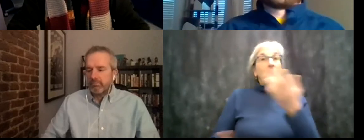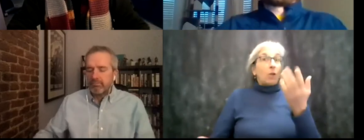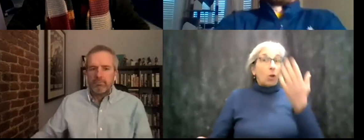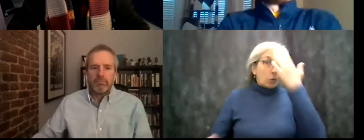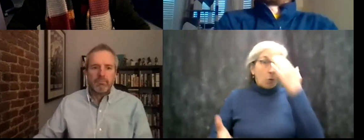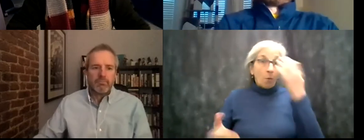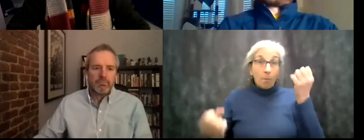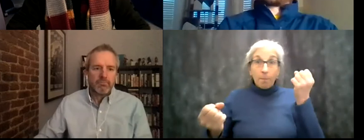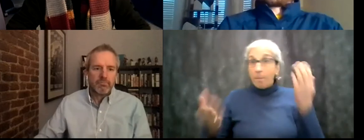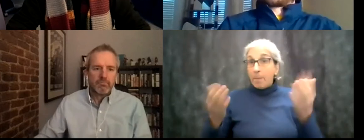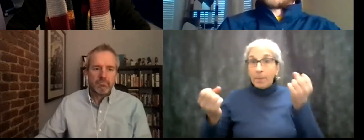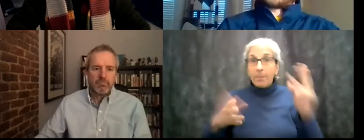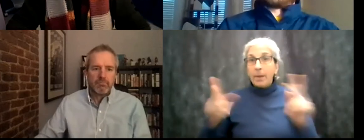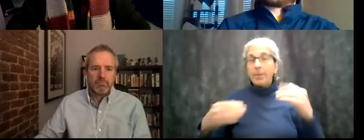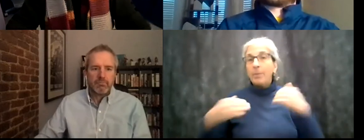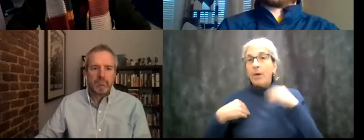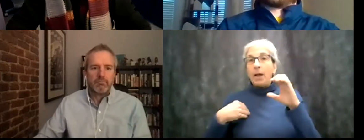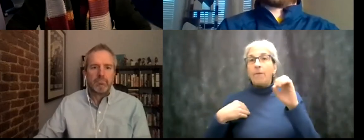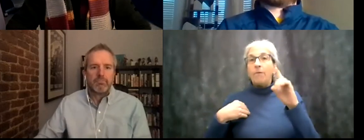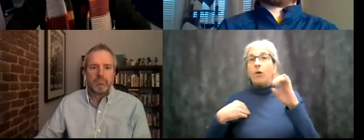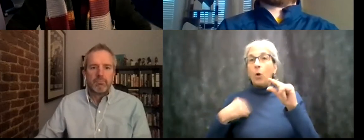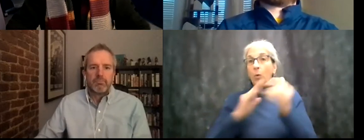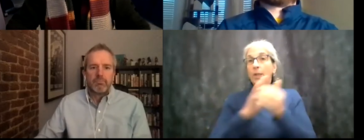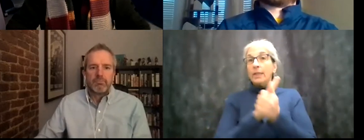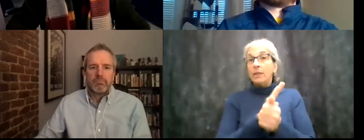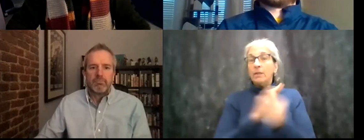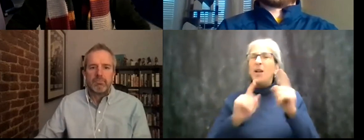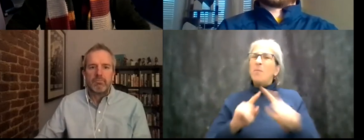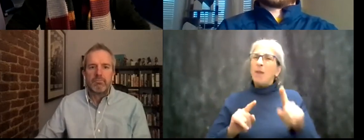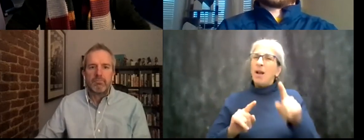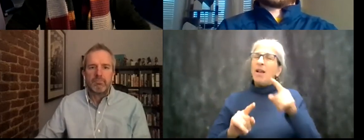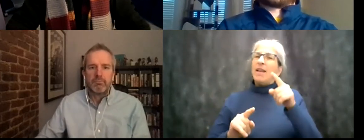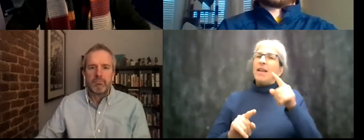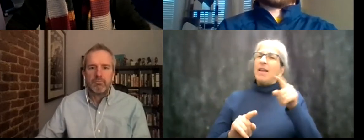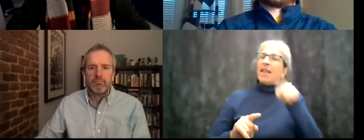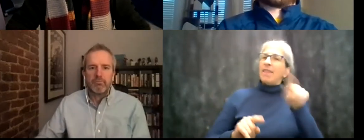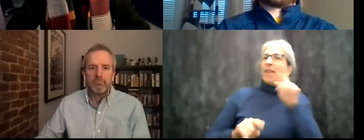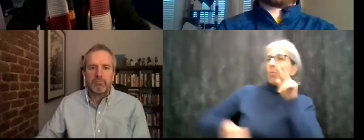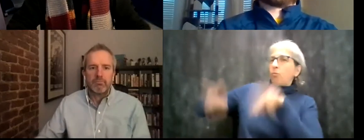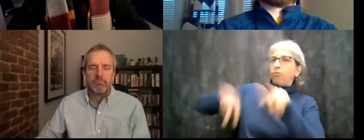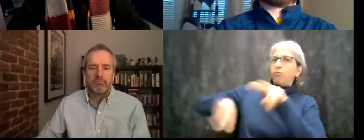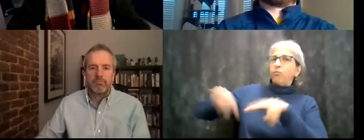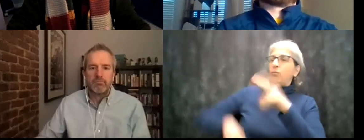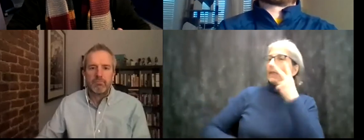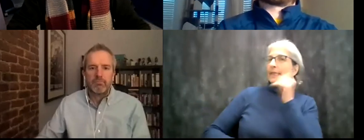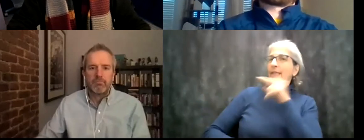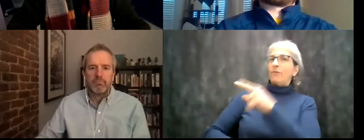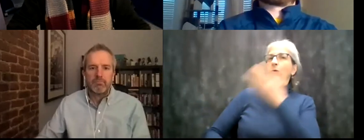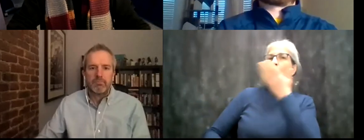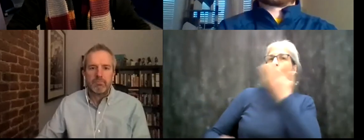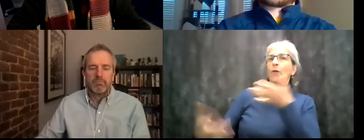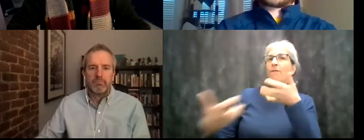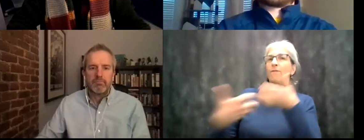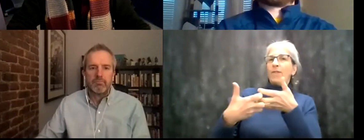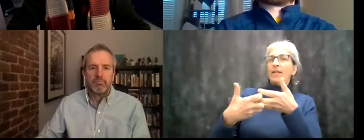coding skills, but they also want to know that you're going to be a good fit in their, you know, they call